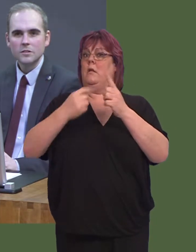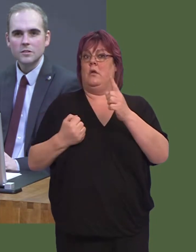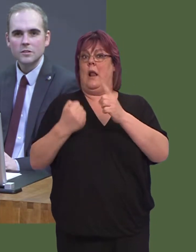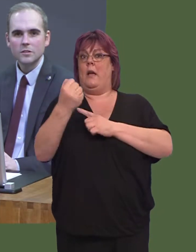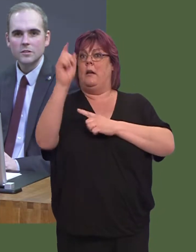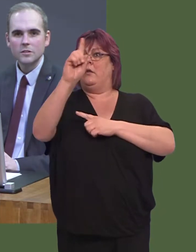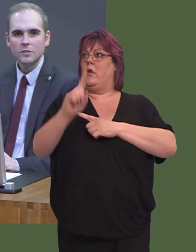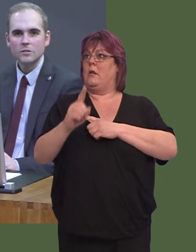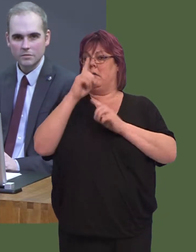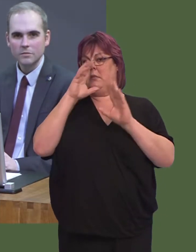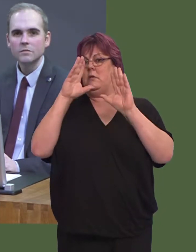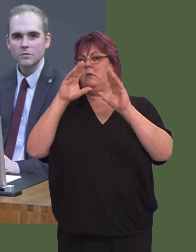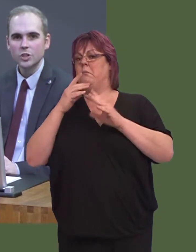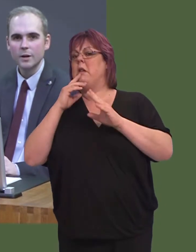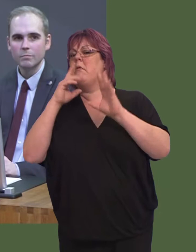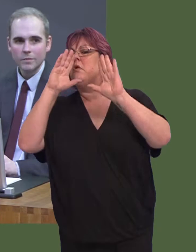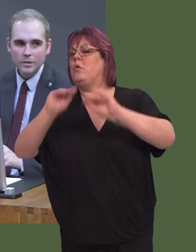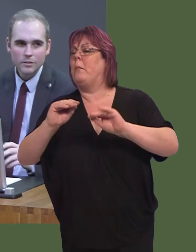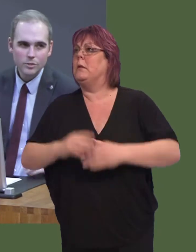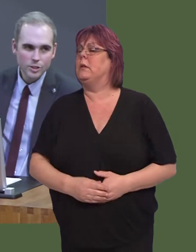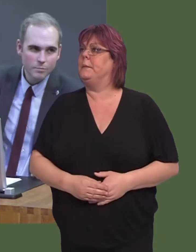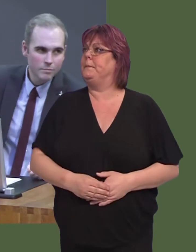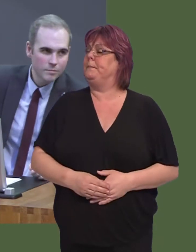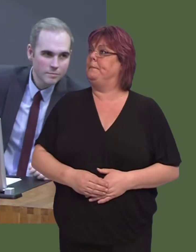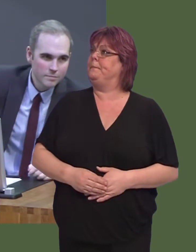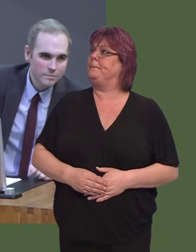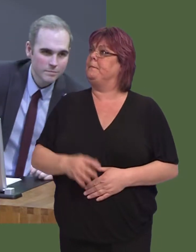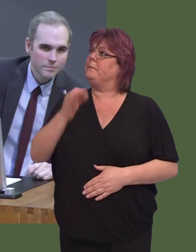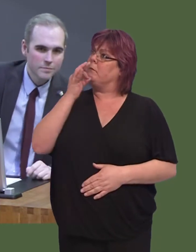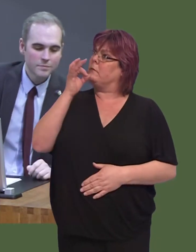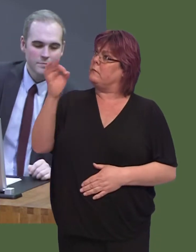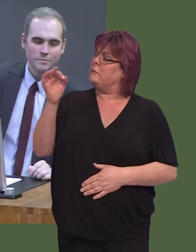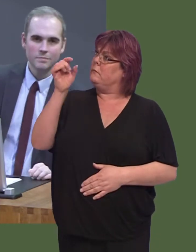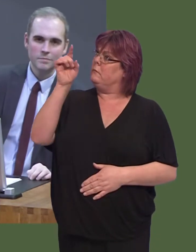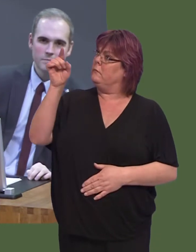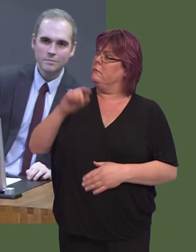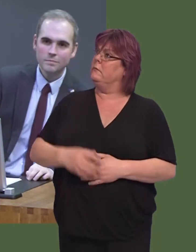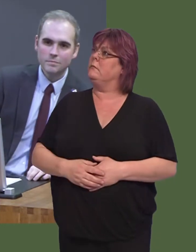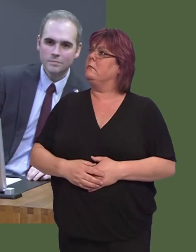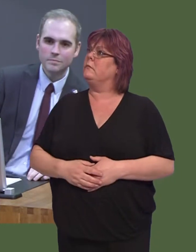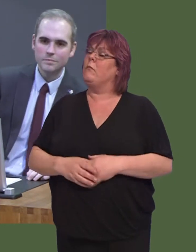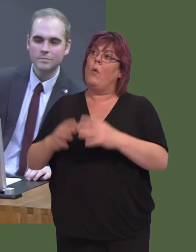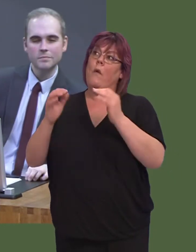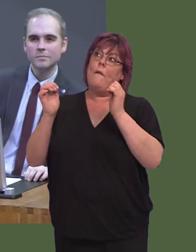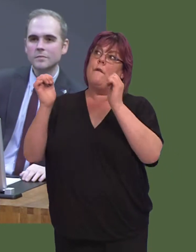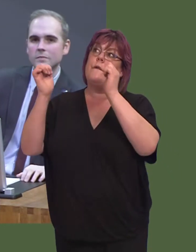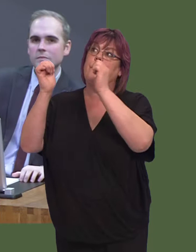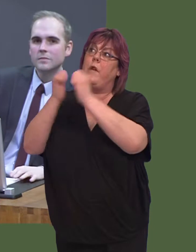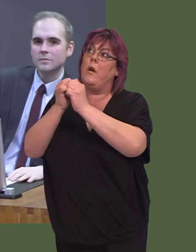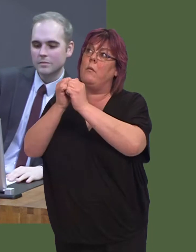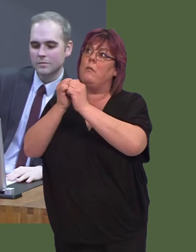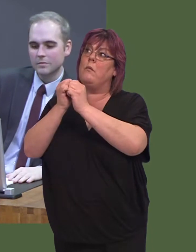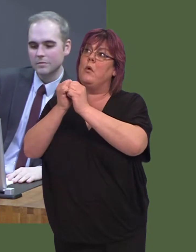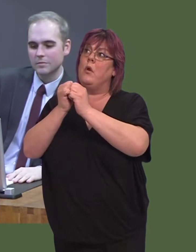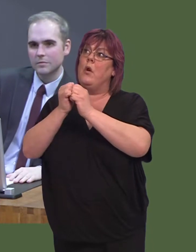quote, discontinued from further consideration. Can you confirm that you no longer have any